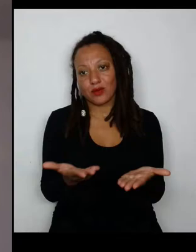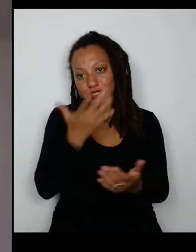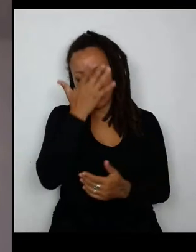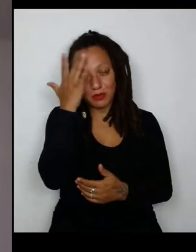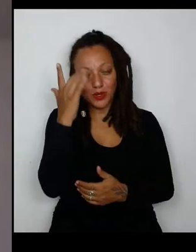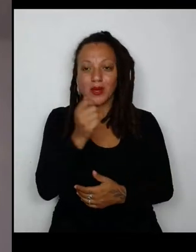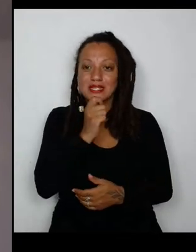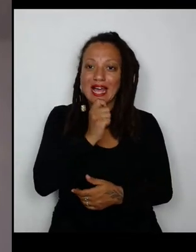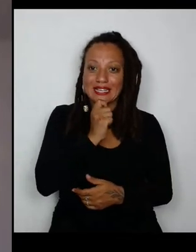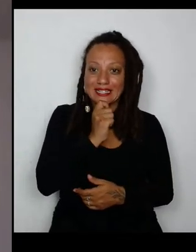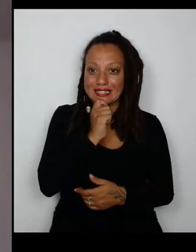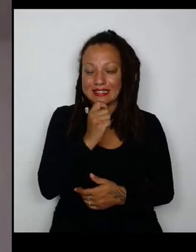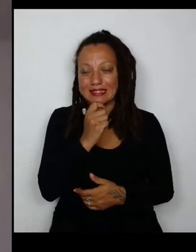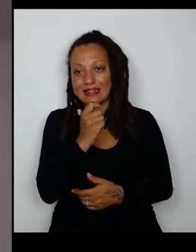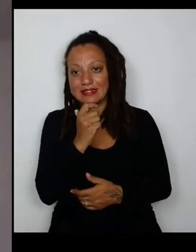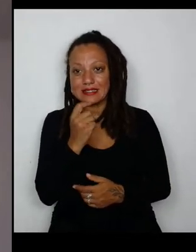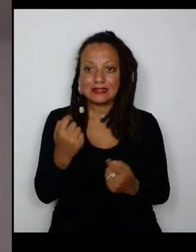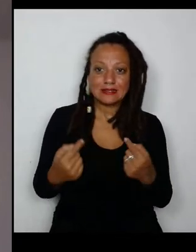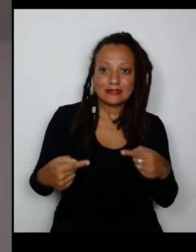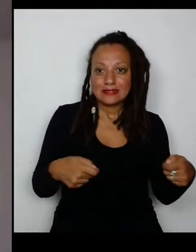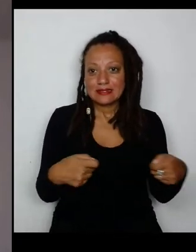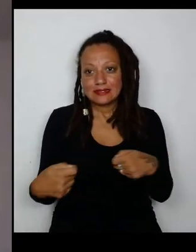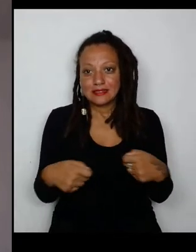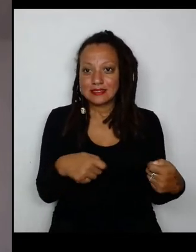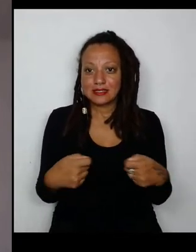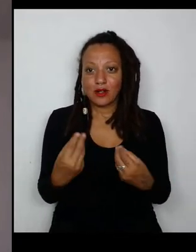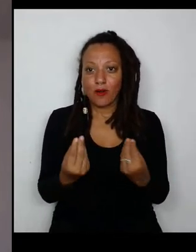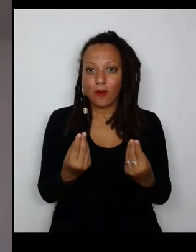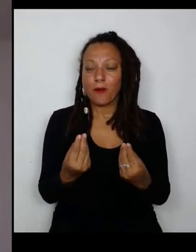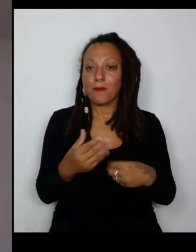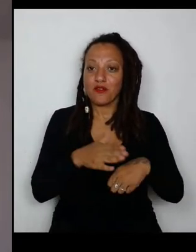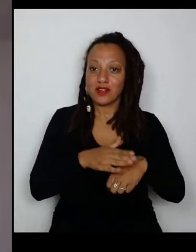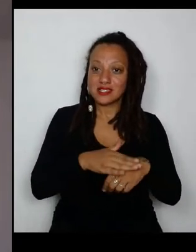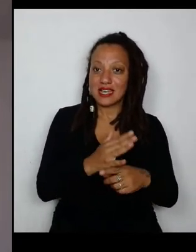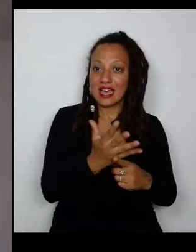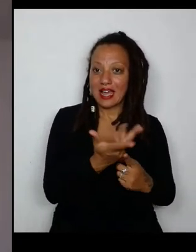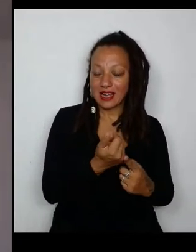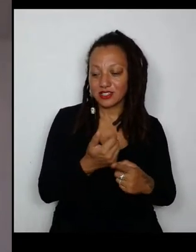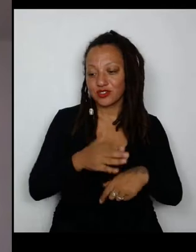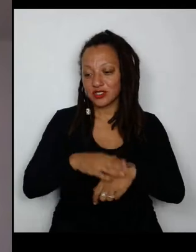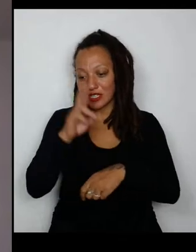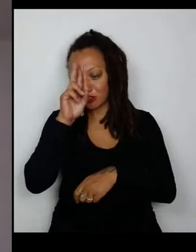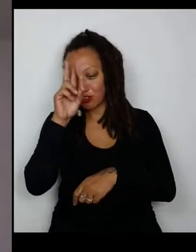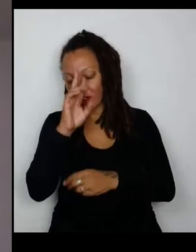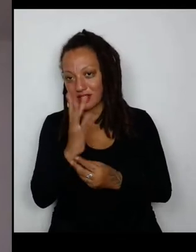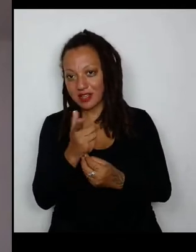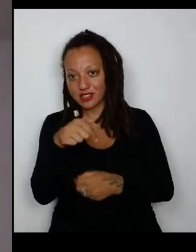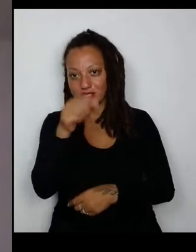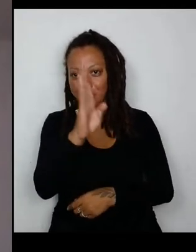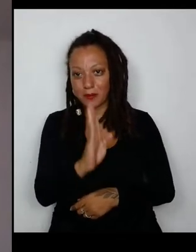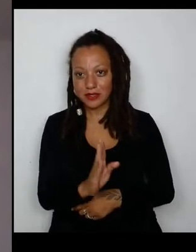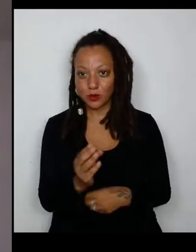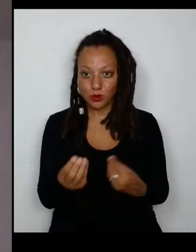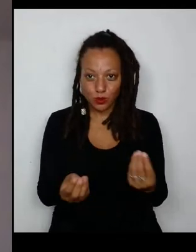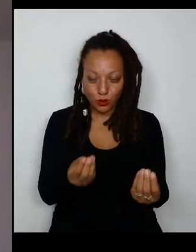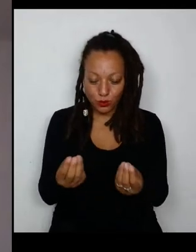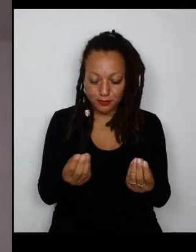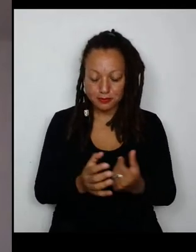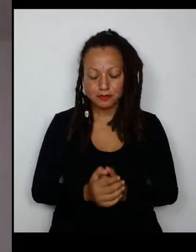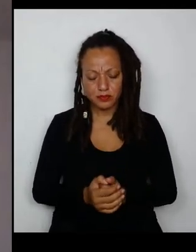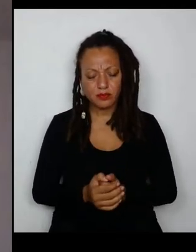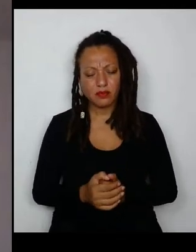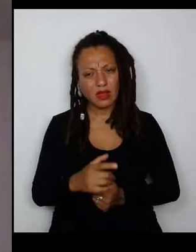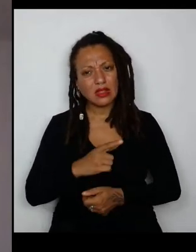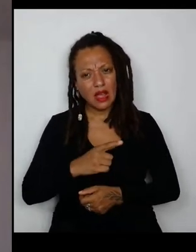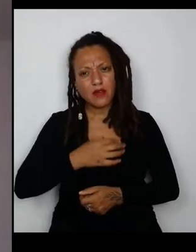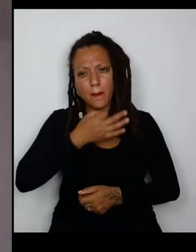which was and to some it is still is a paradox here in brazil to make art and to create art history in